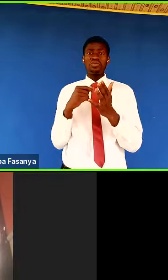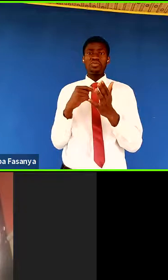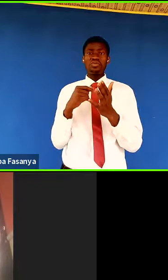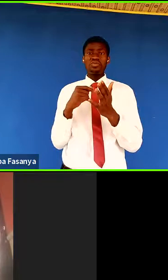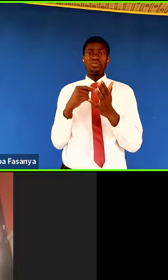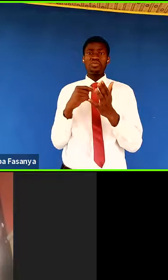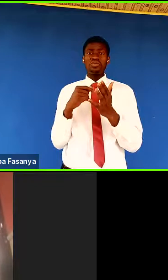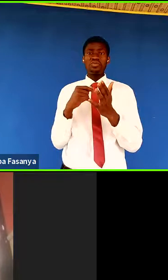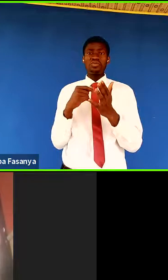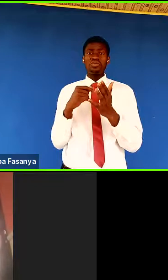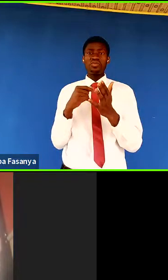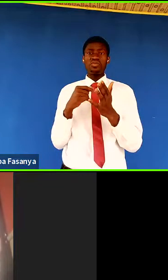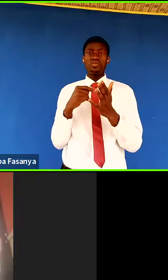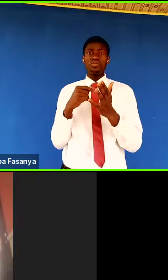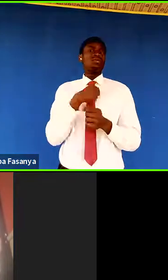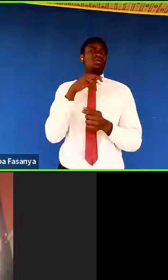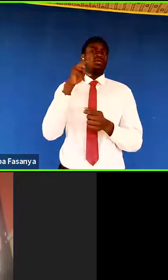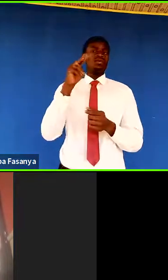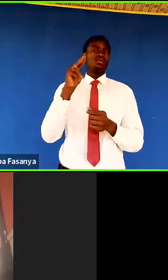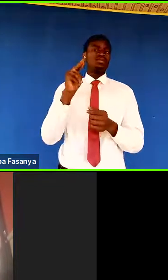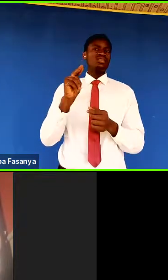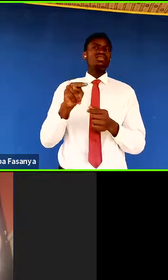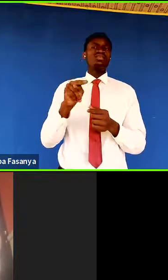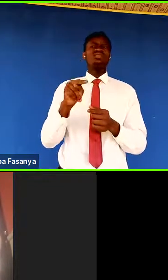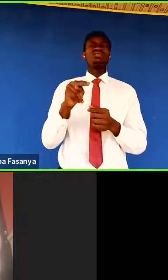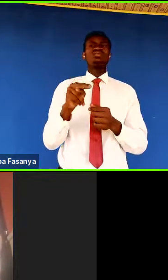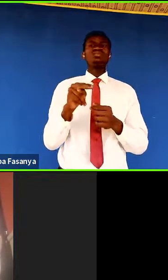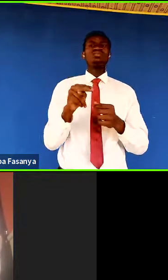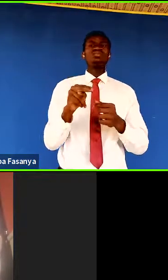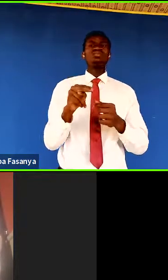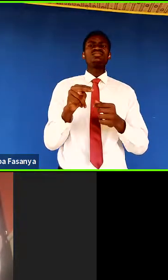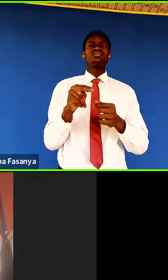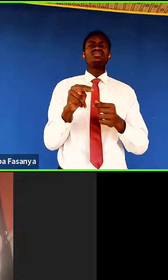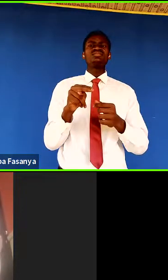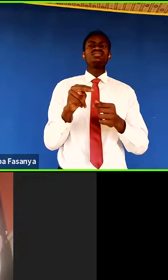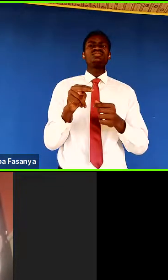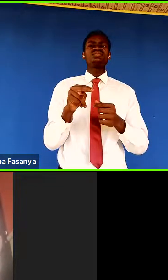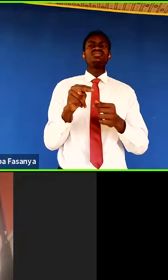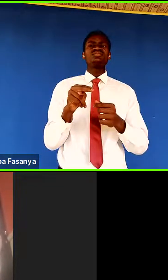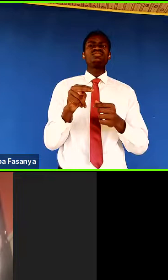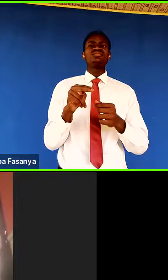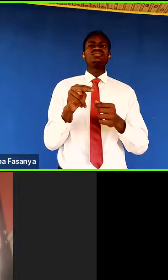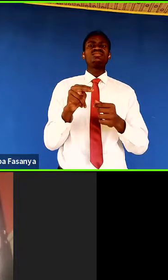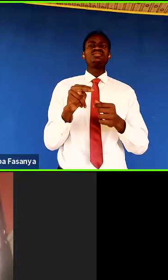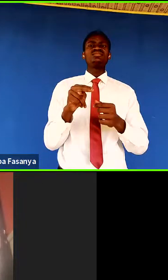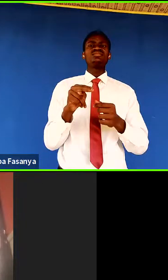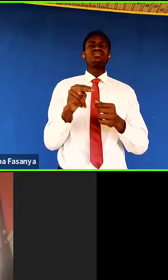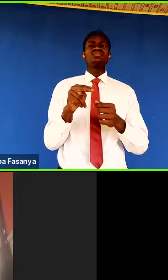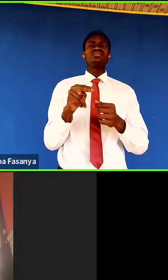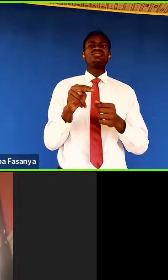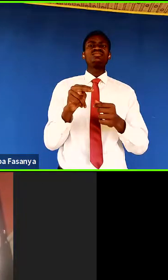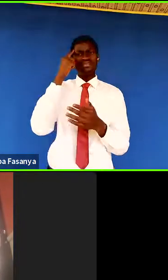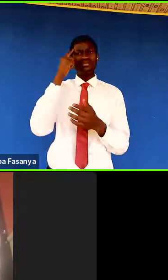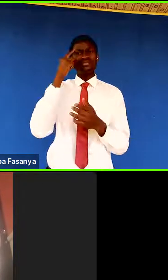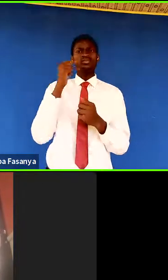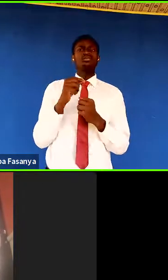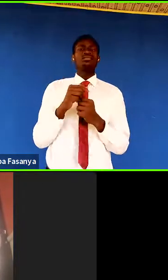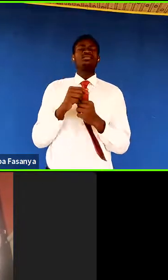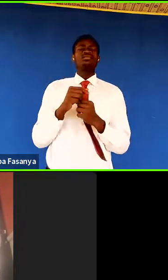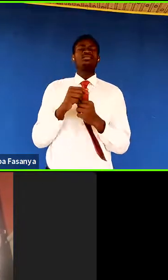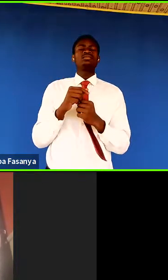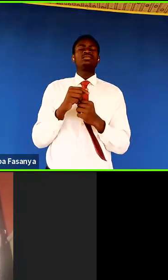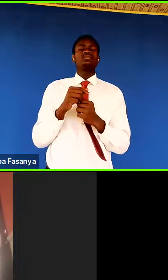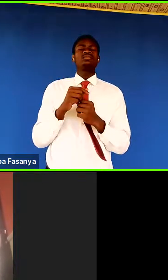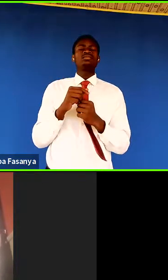when they are recommending medications to us what we intend. If you intend to get pregnant or you intend to conceive, you need to tell them that,